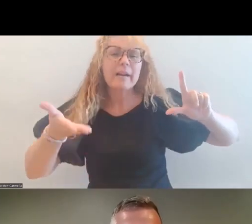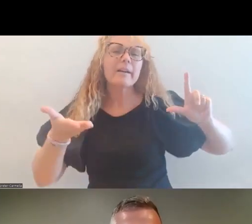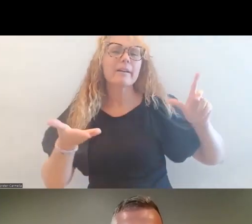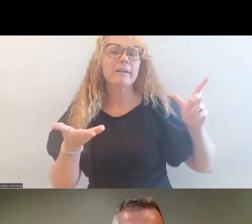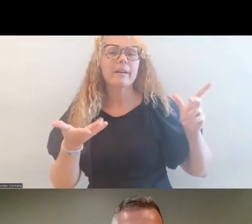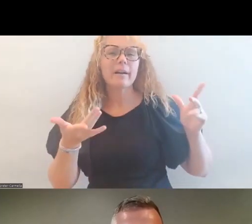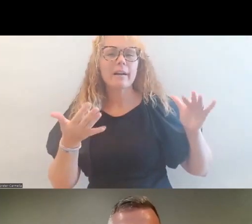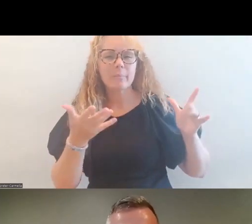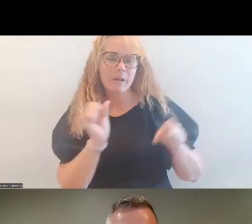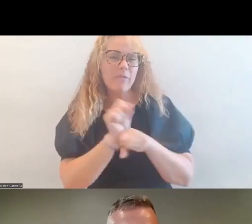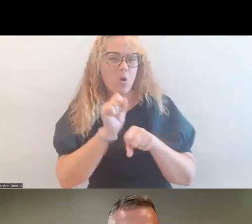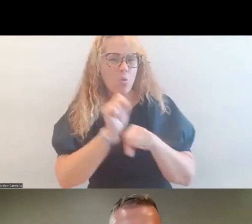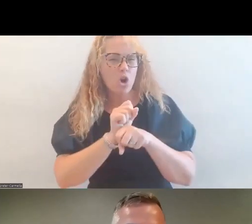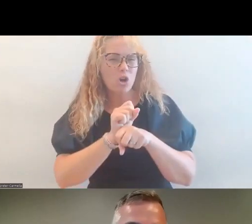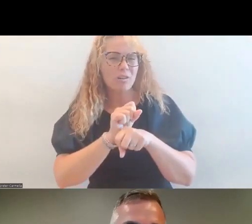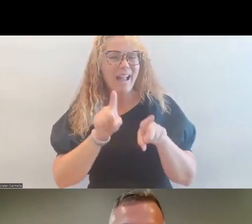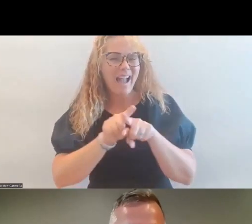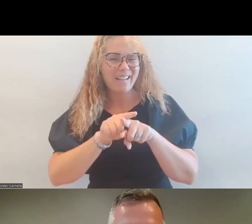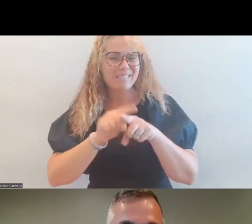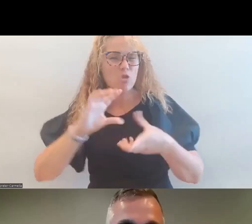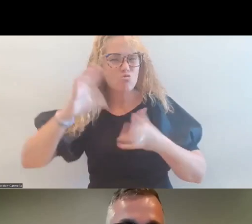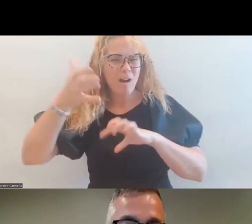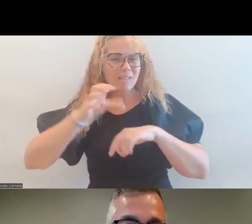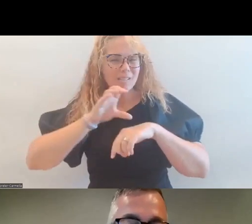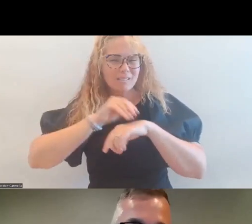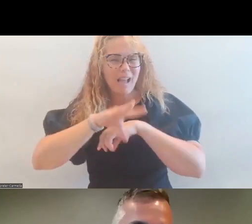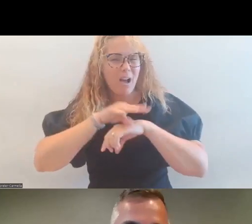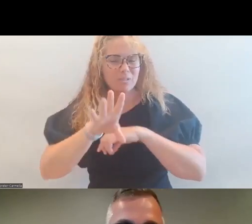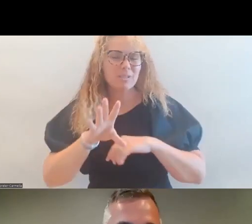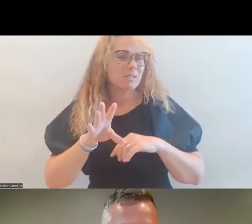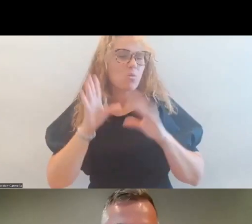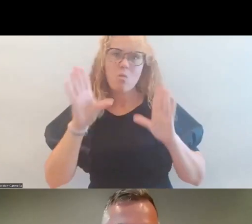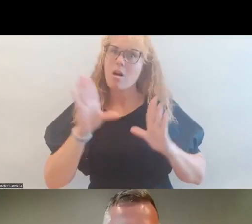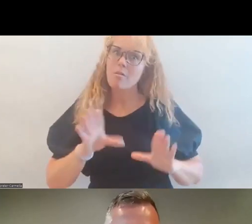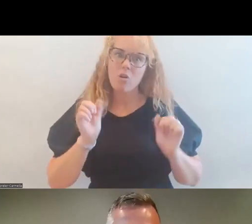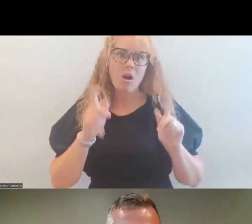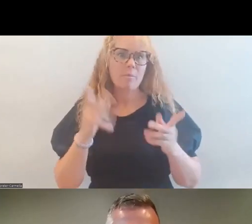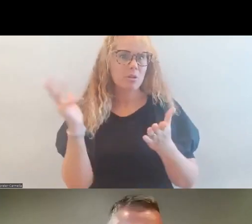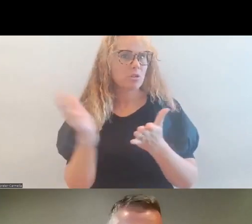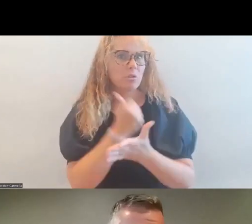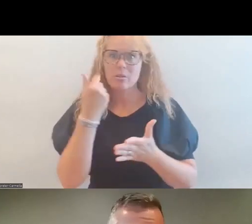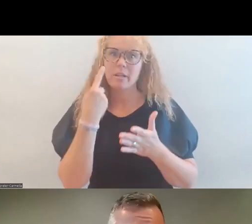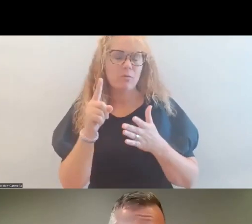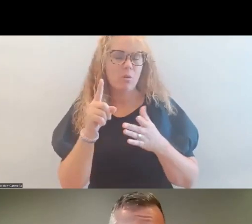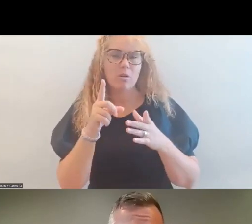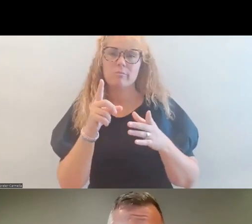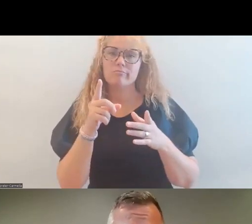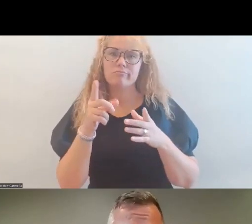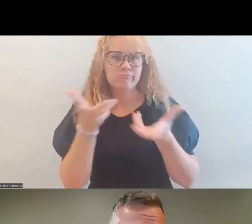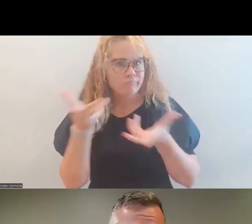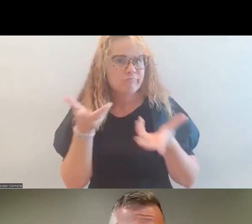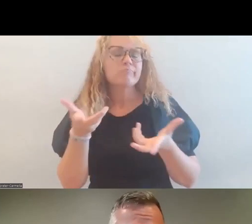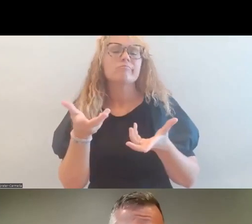of the work of a crisis counselor, just tremendous opportunities for conversation and engagement. And, you know, obviously points